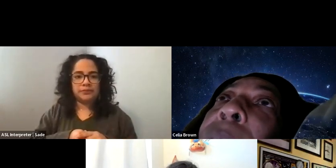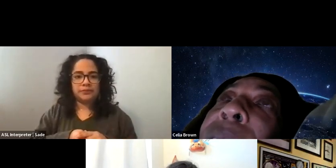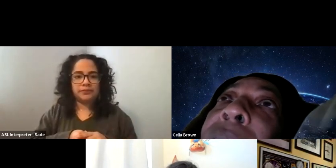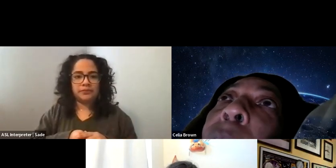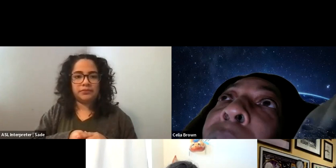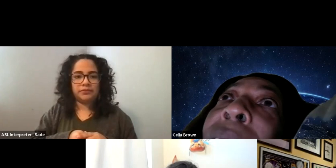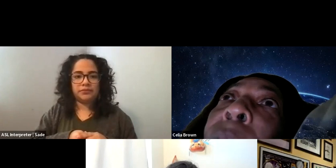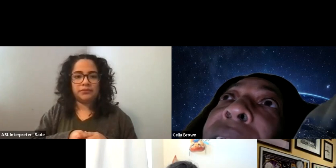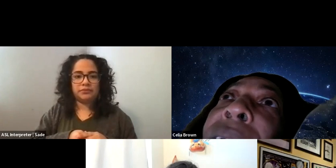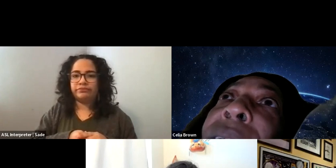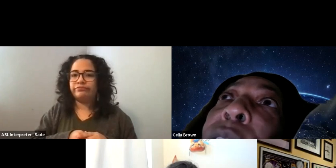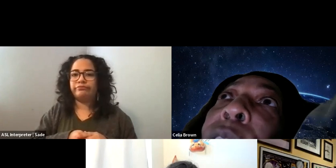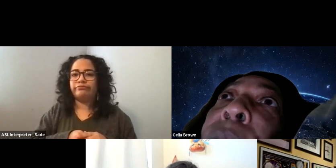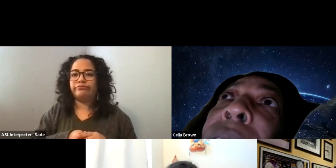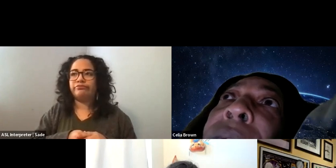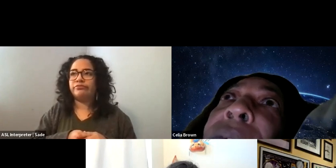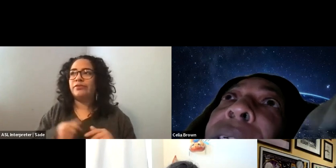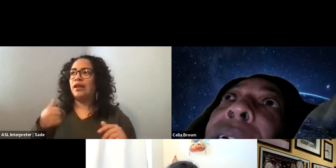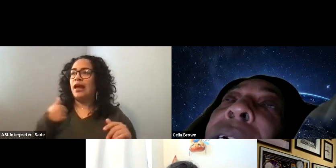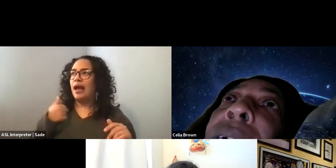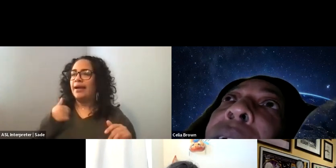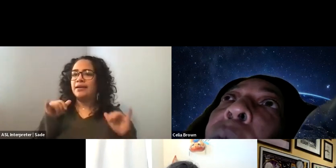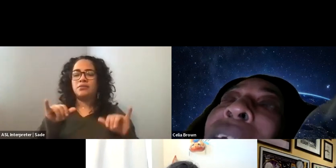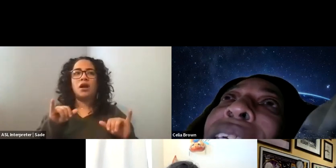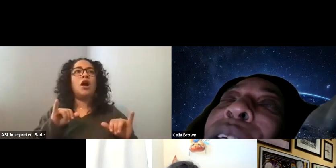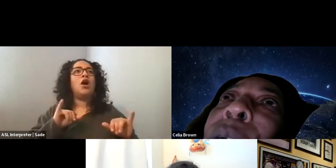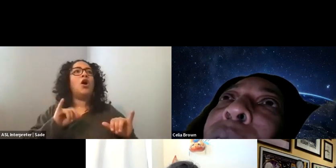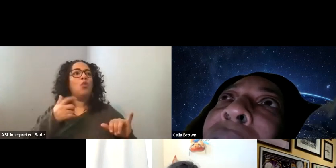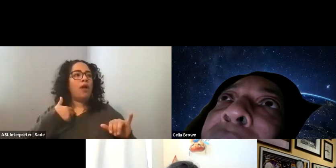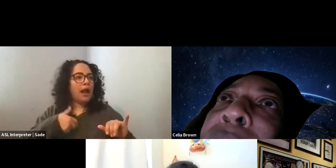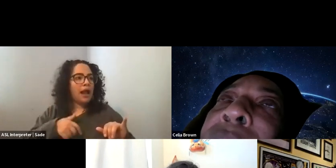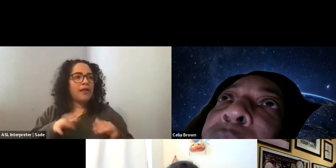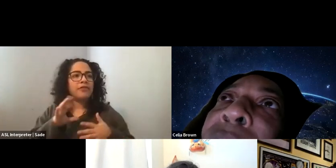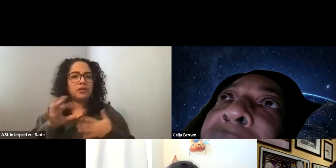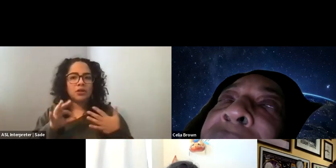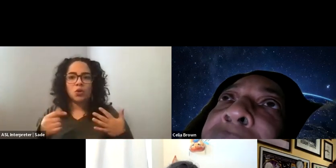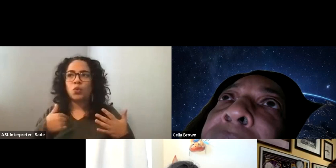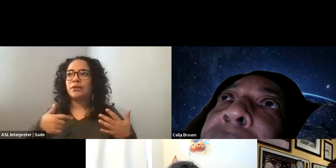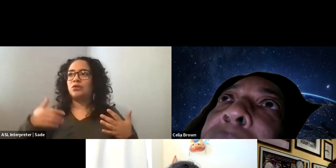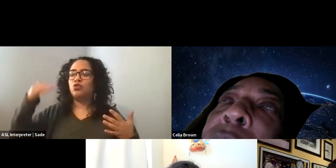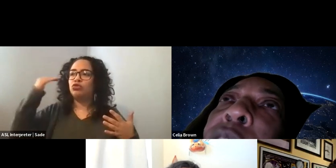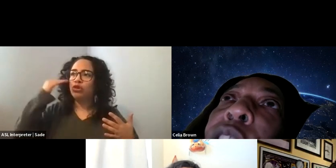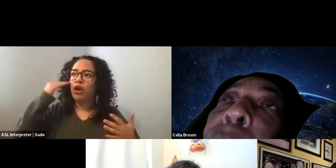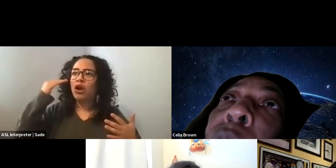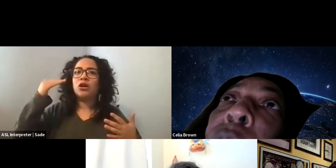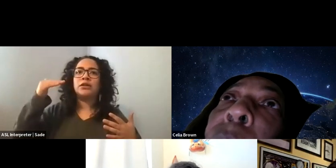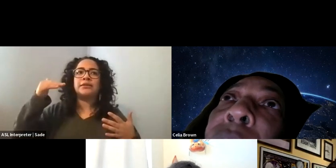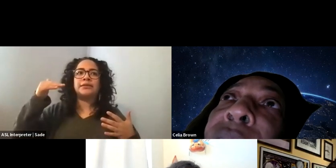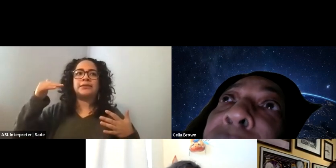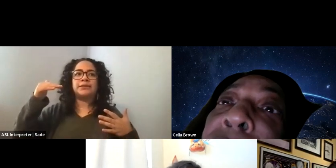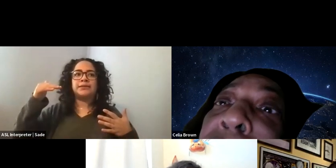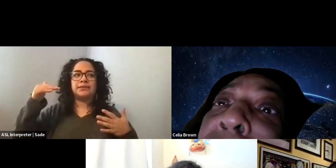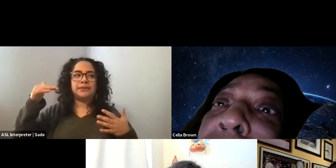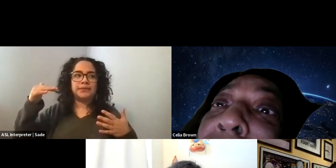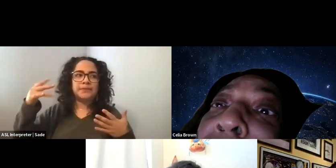I was like, wow, we can have alternatives. We can do consciousness raising to support who we